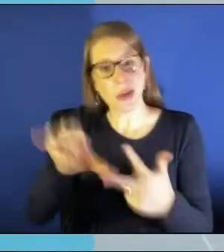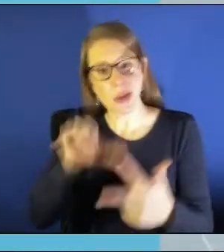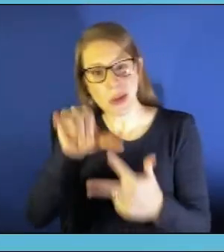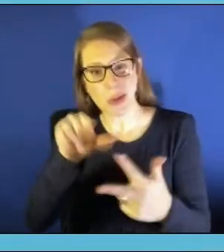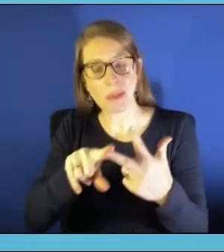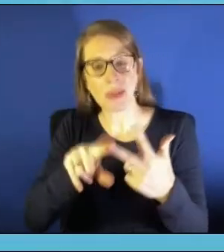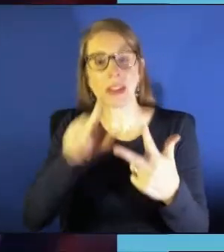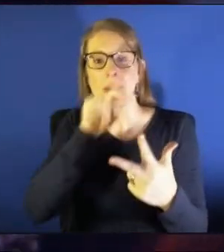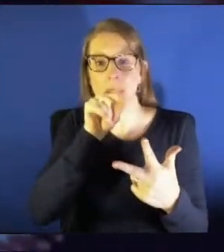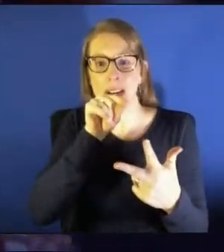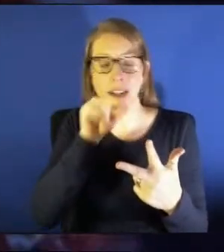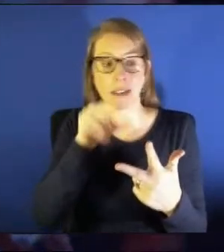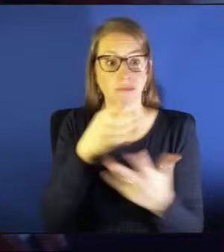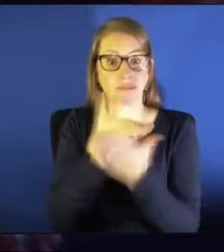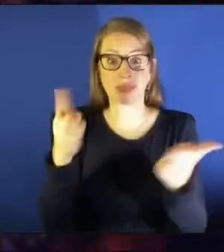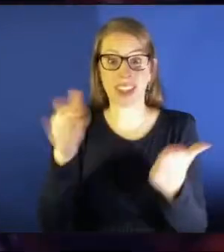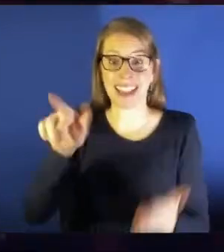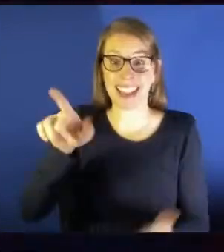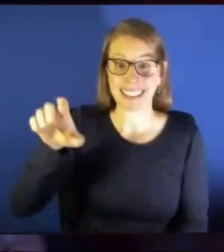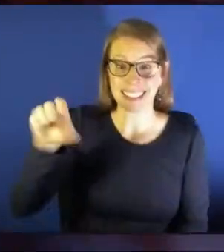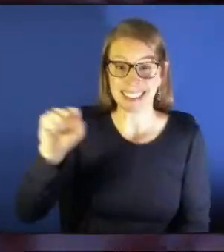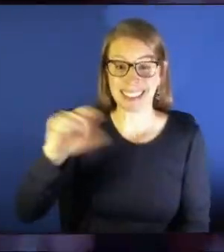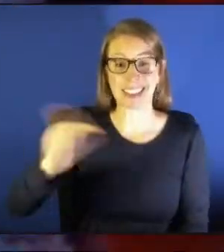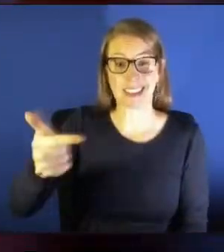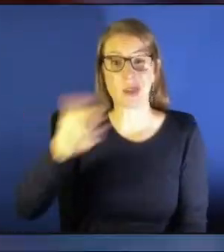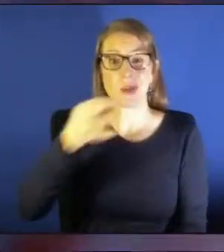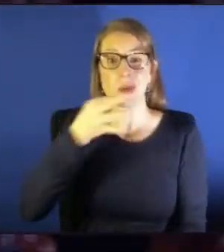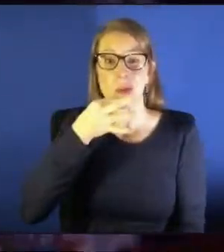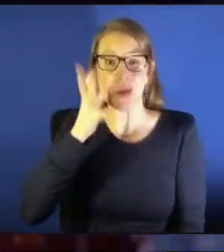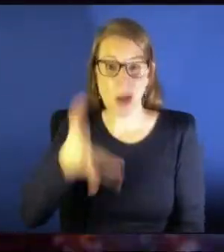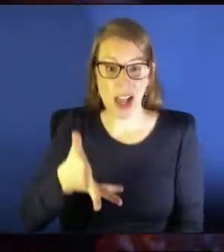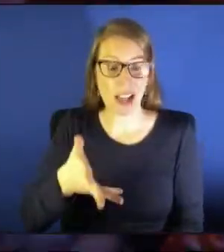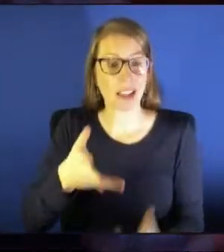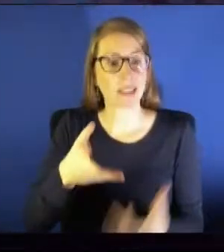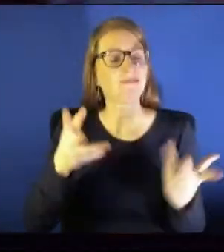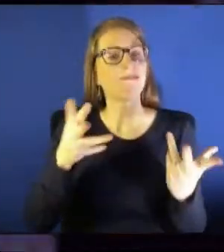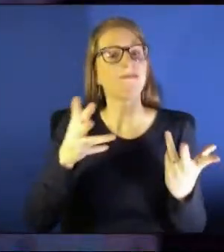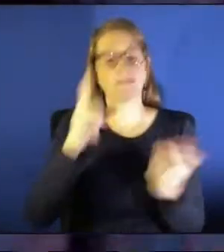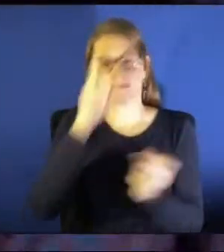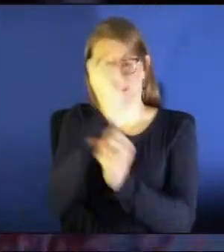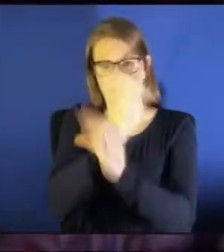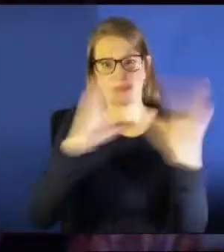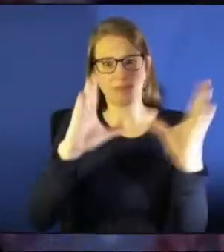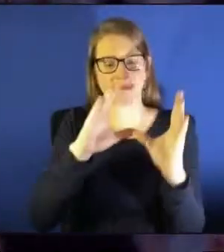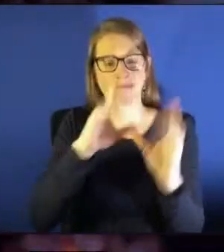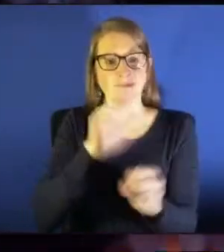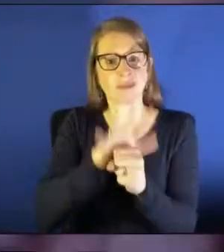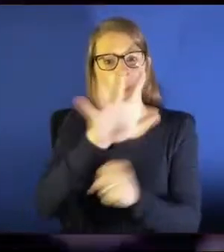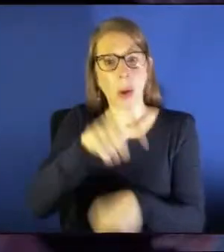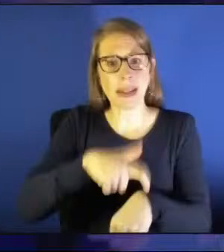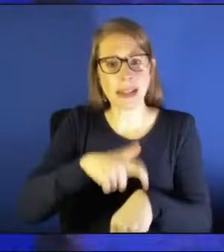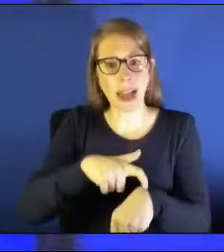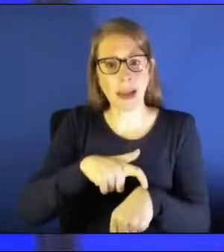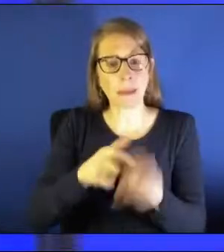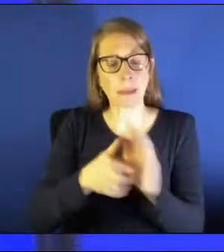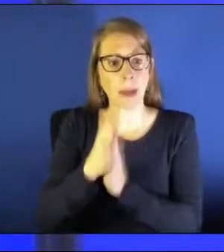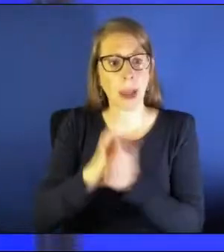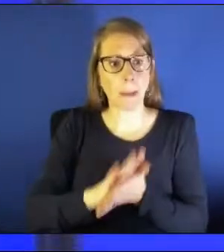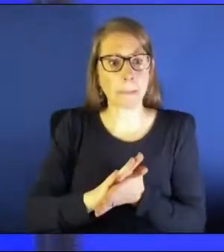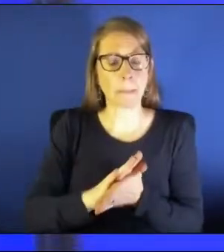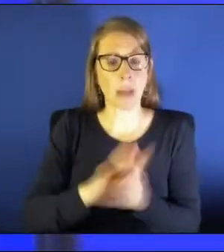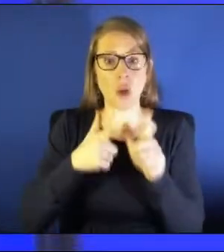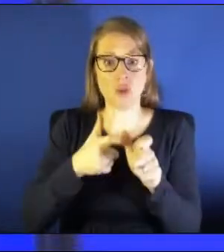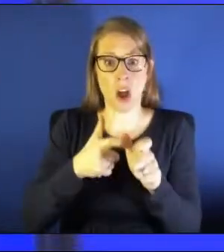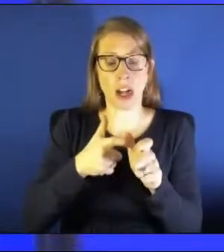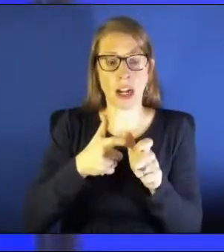Twitter. There is Alexis. We're going to get with her in just a moment. Imagine devoting your time to becoming a track or running star,